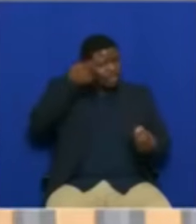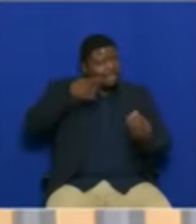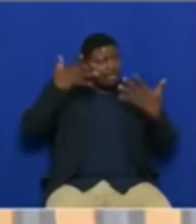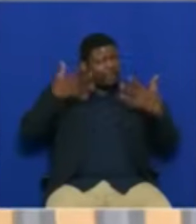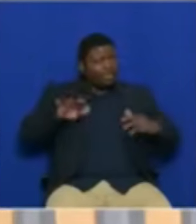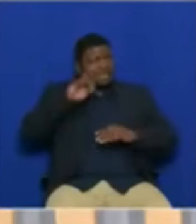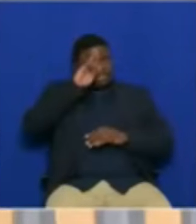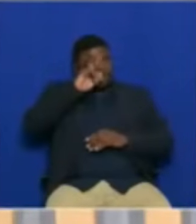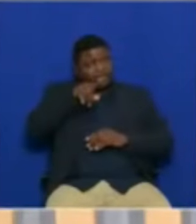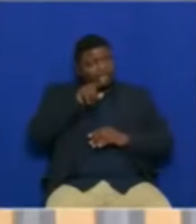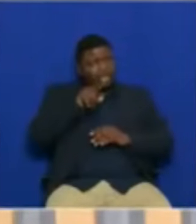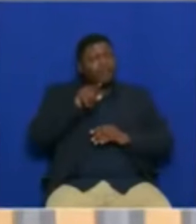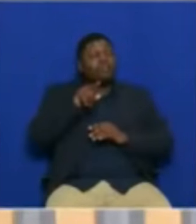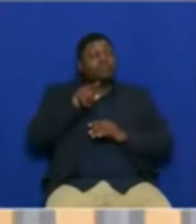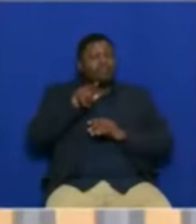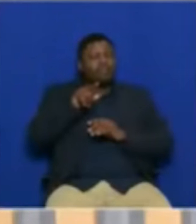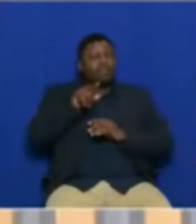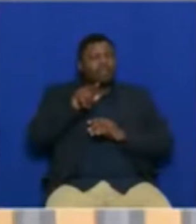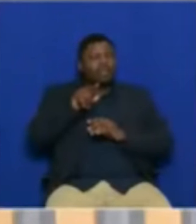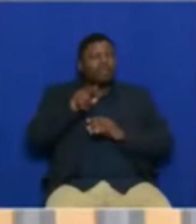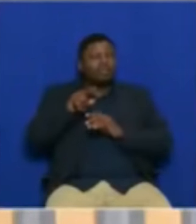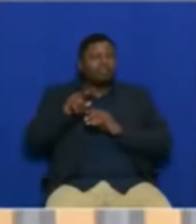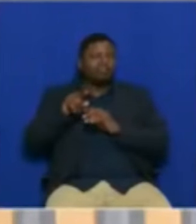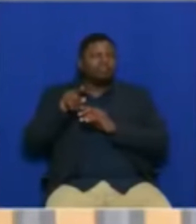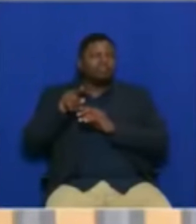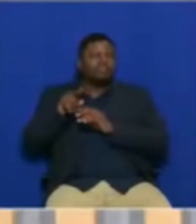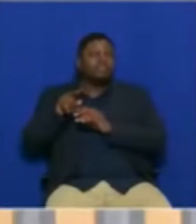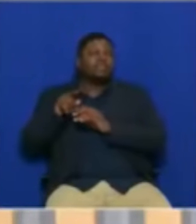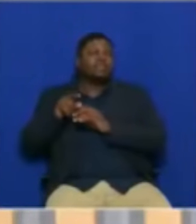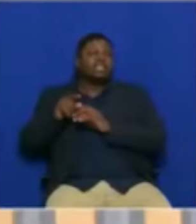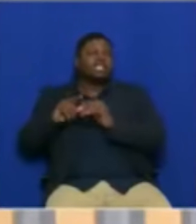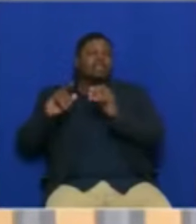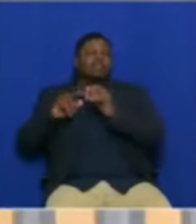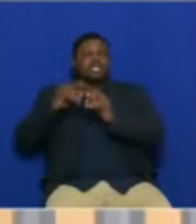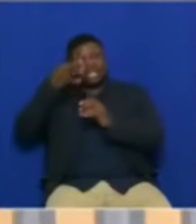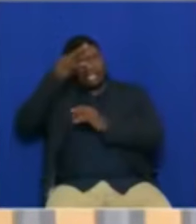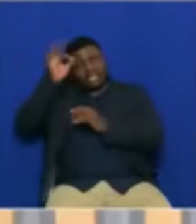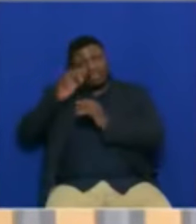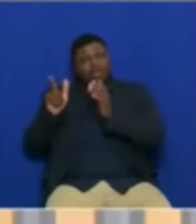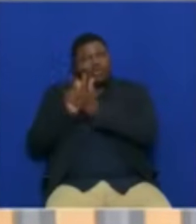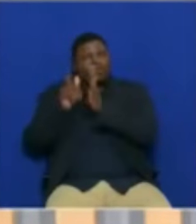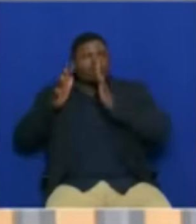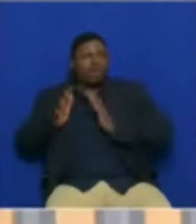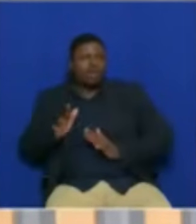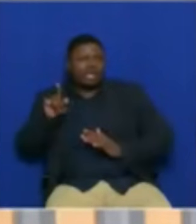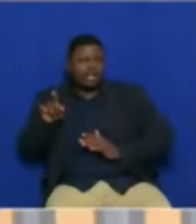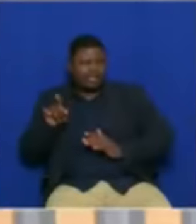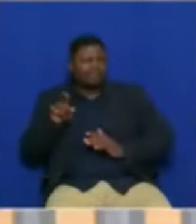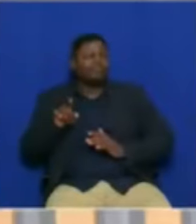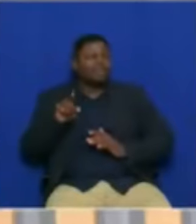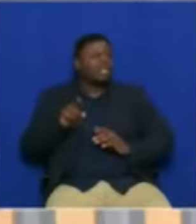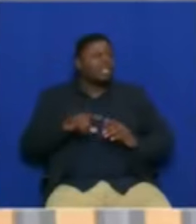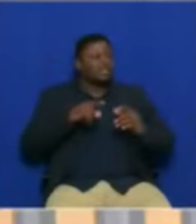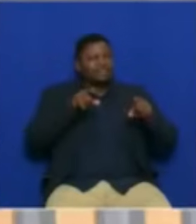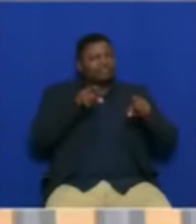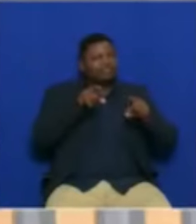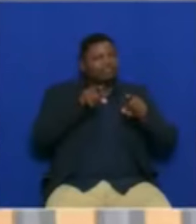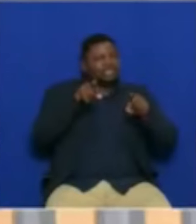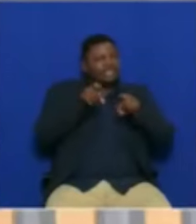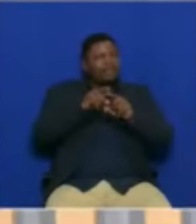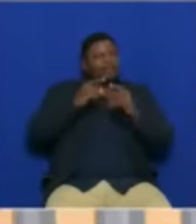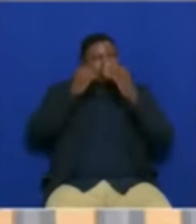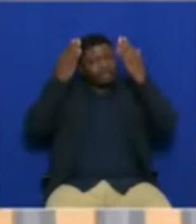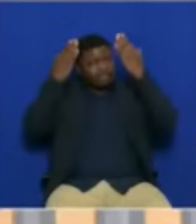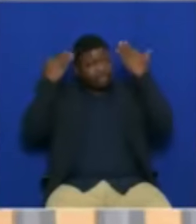and the magistrate. And the prosecutor says, our investigation is complete.